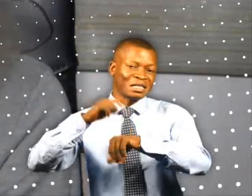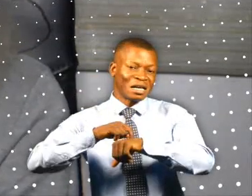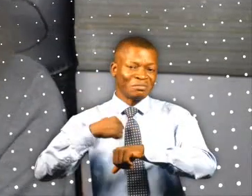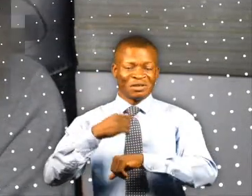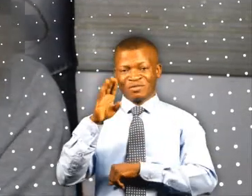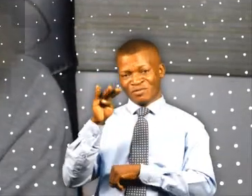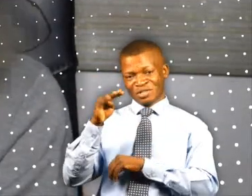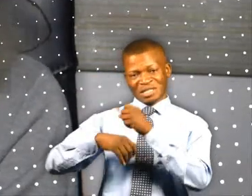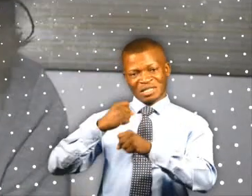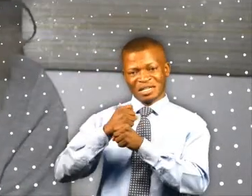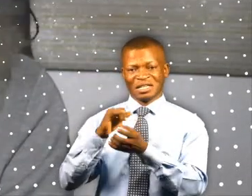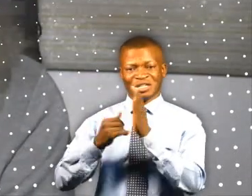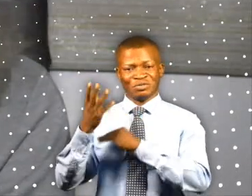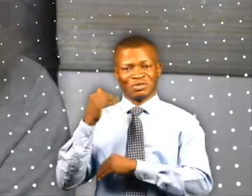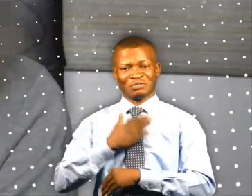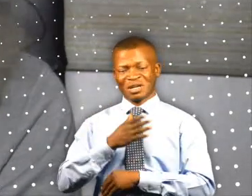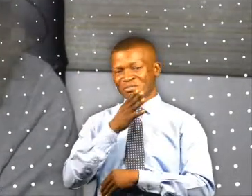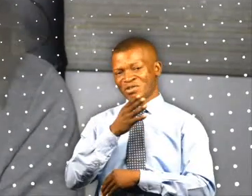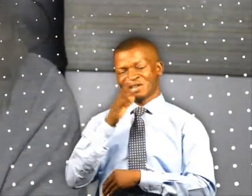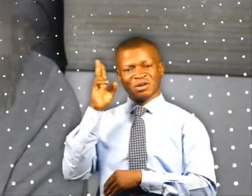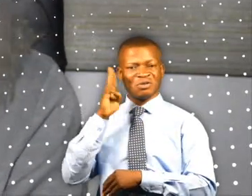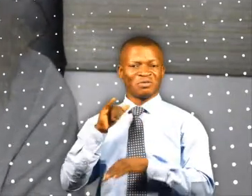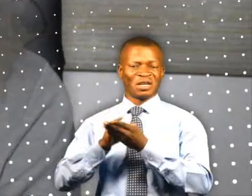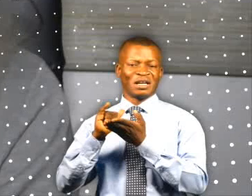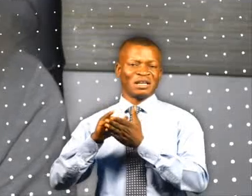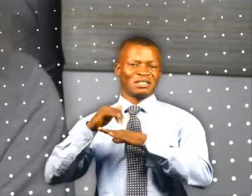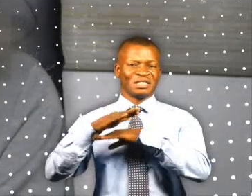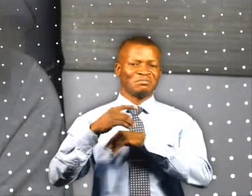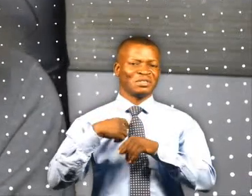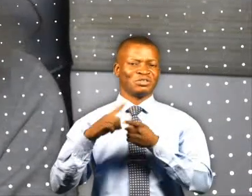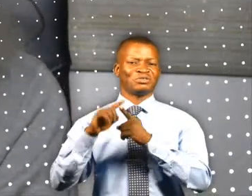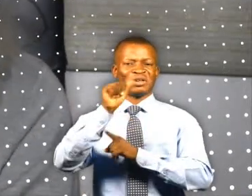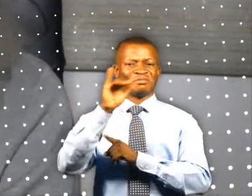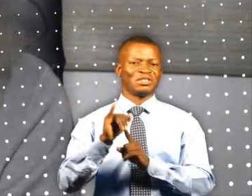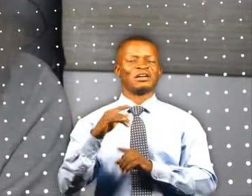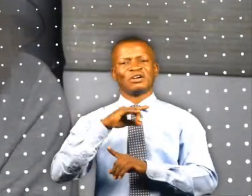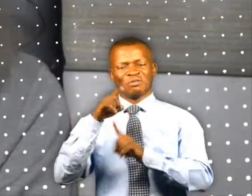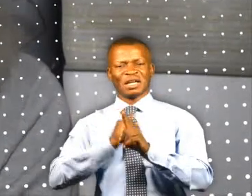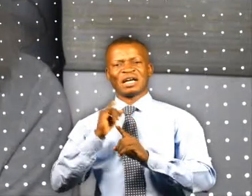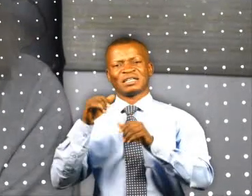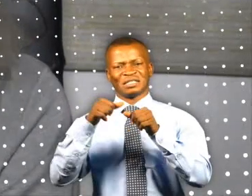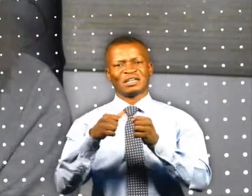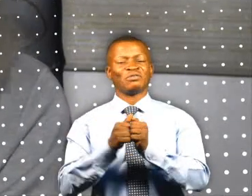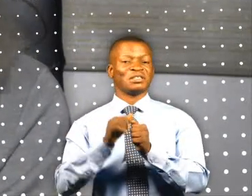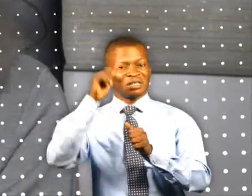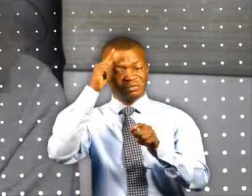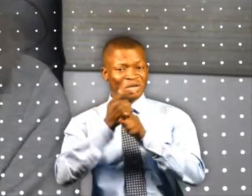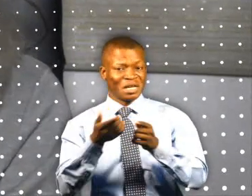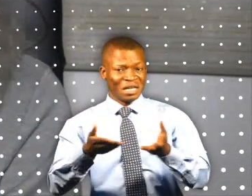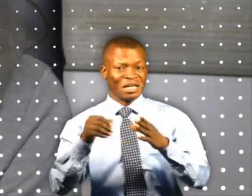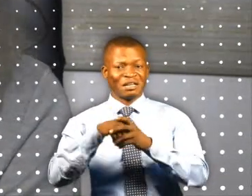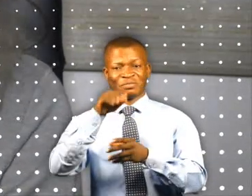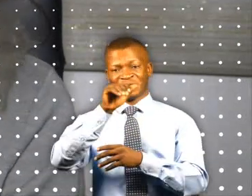Then I was 14 years old. It was my mom uncle that sent me to Abuja. So when I was staying with his brother